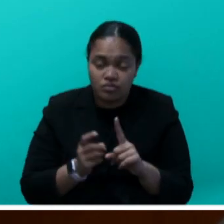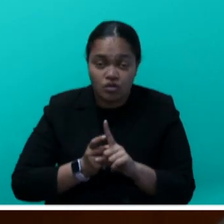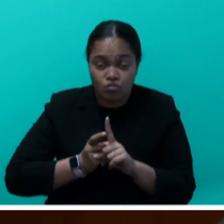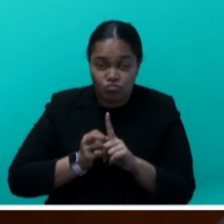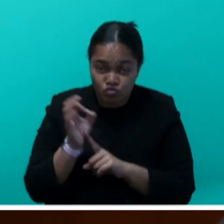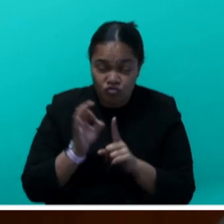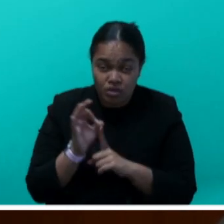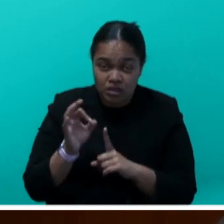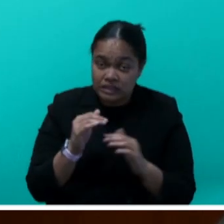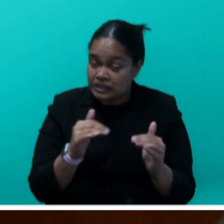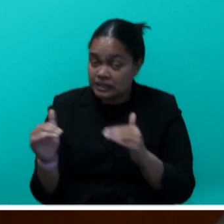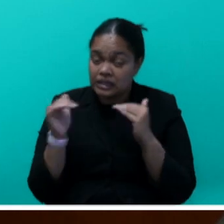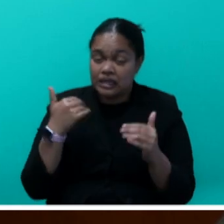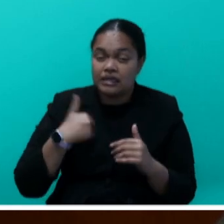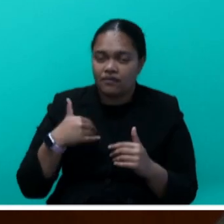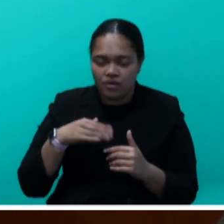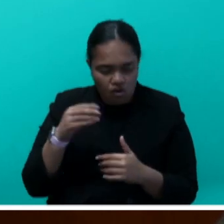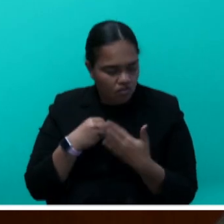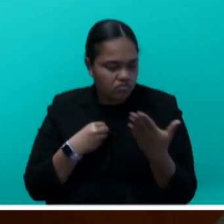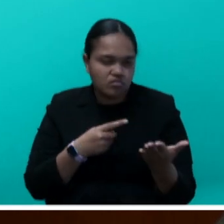of living of the Chinese people.